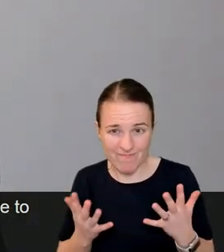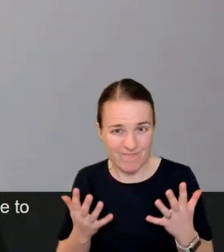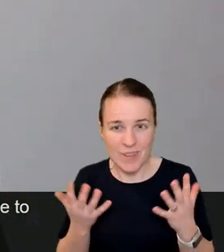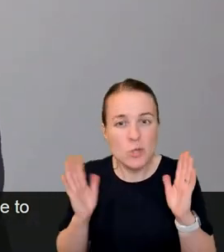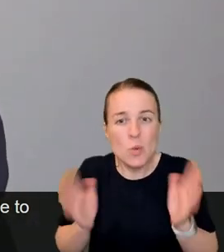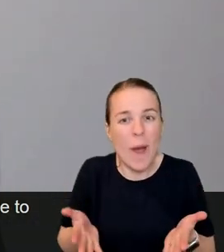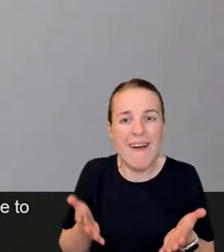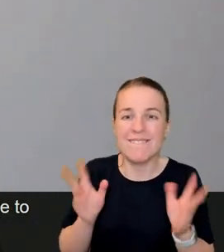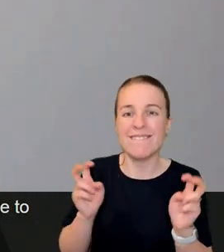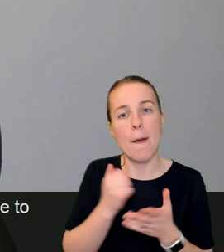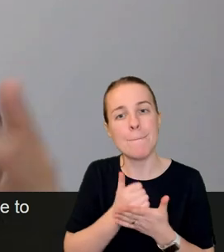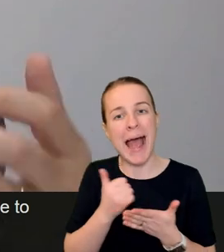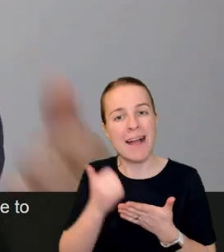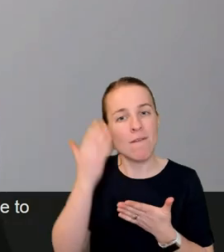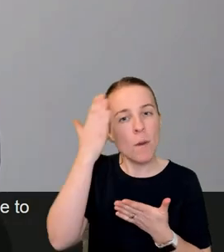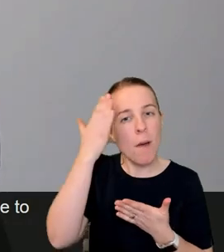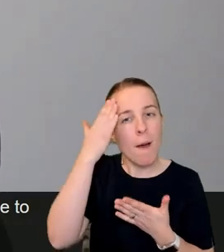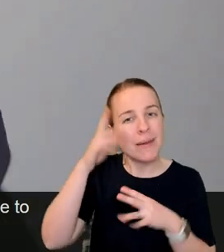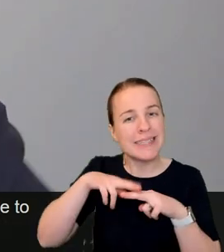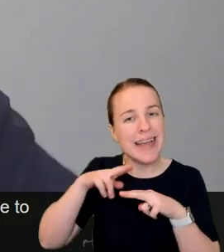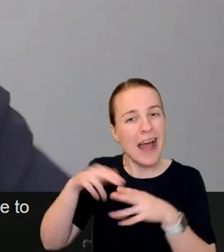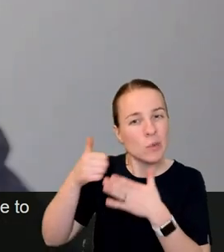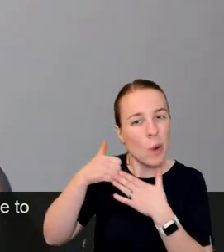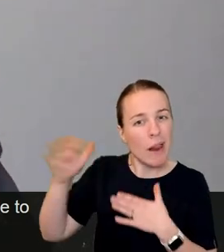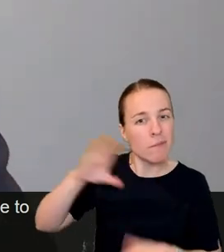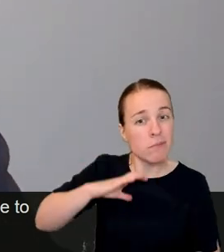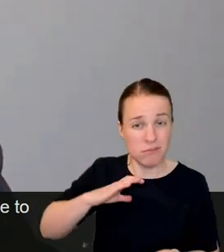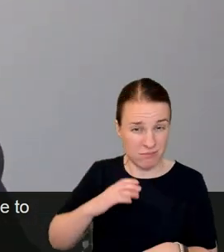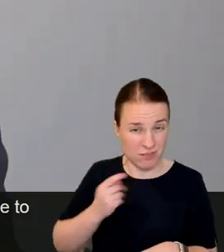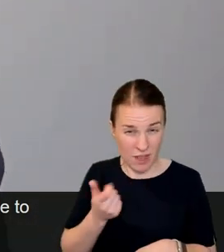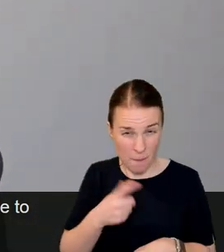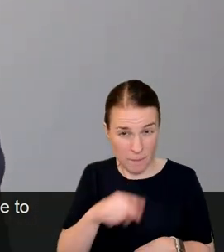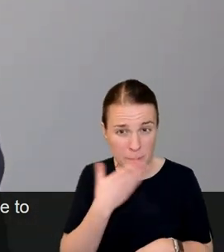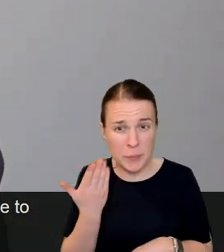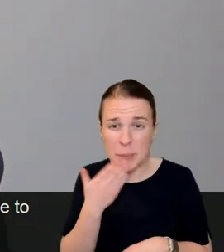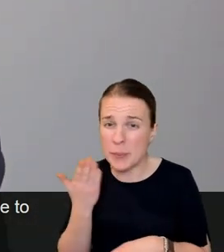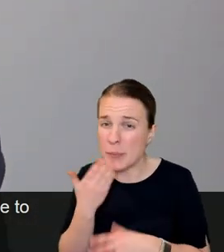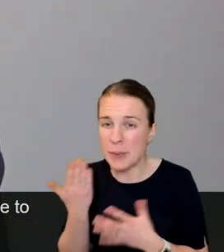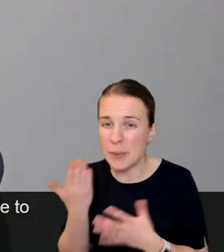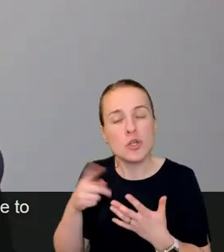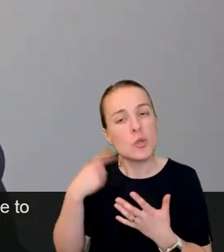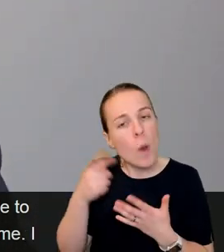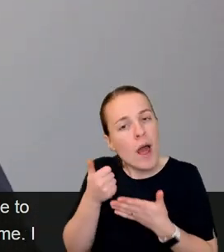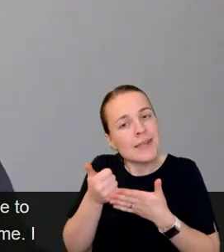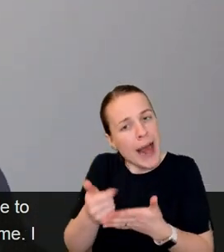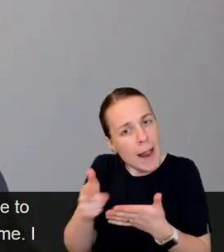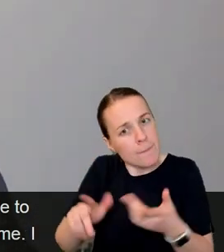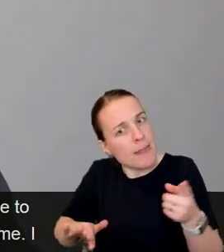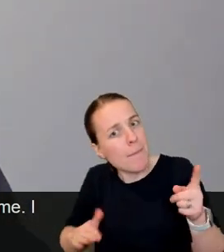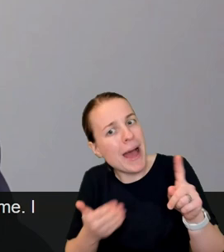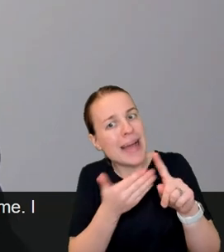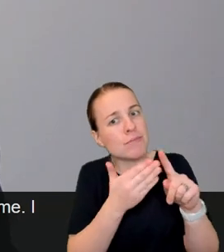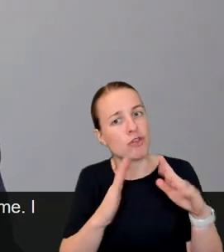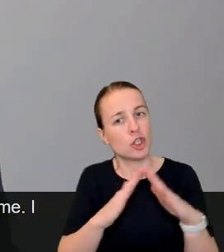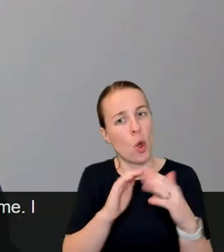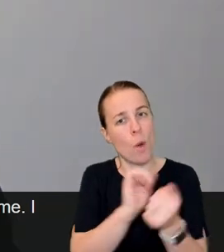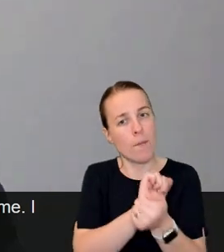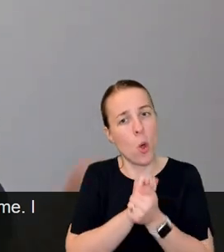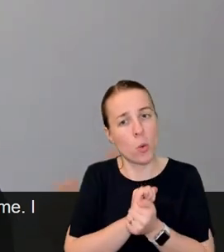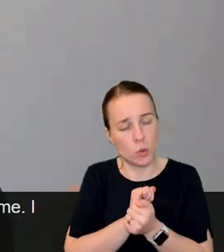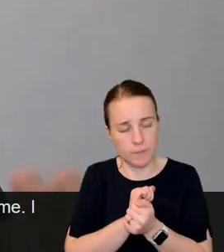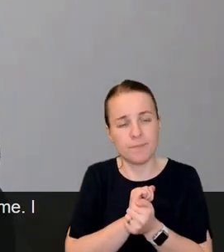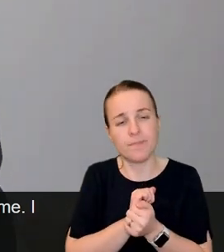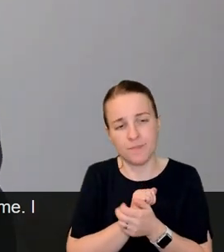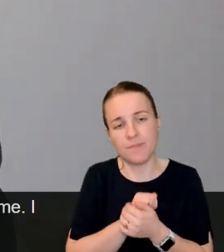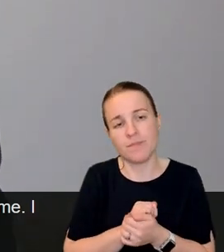buy our home. And I recognise many Londoners still have the aspiration to be homeowners. Here is some silver lining, which is